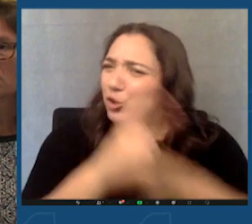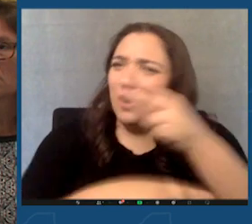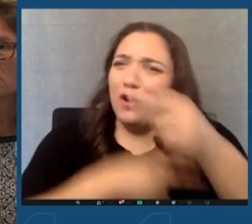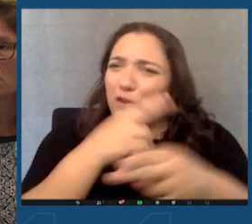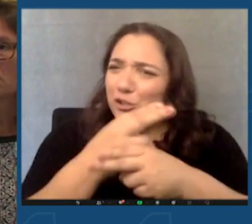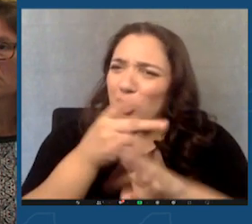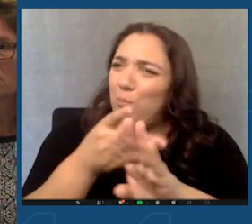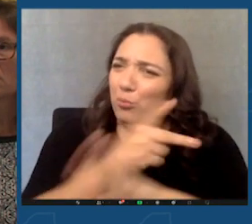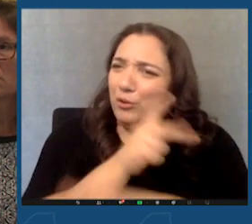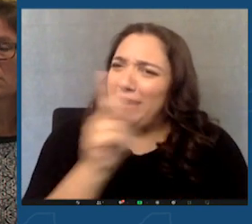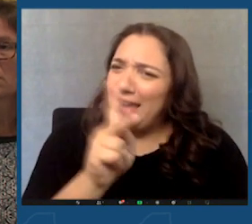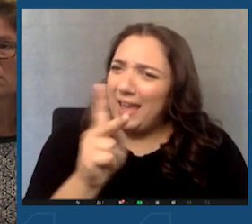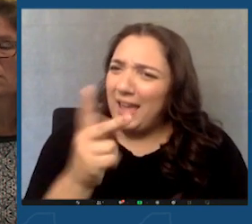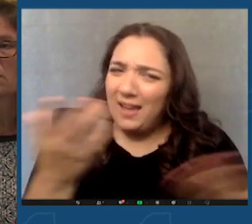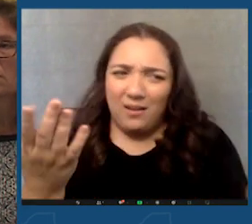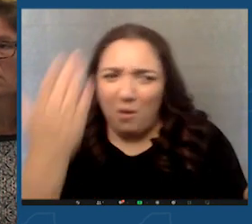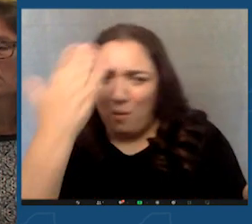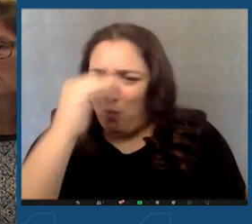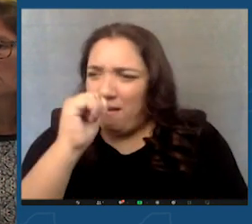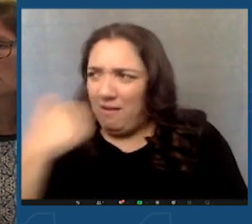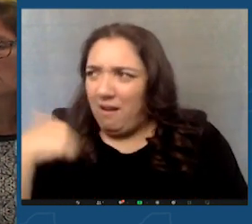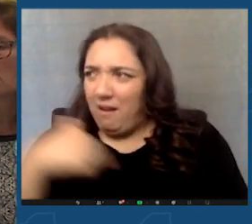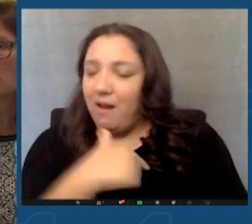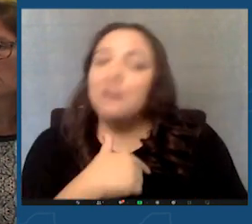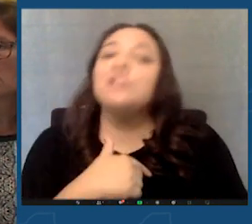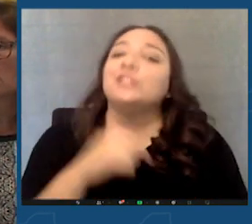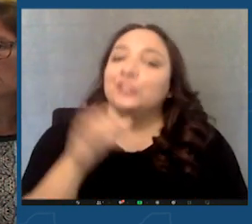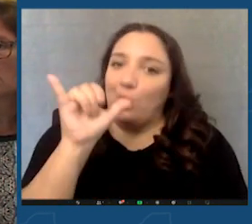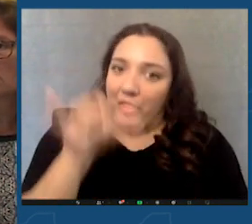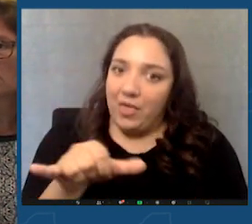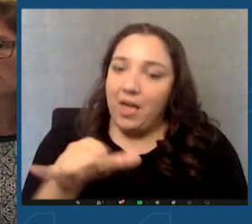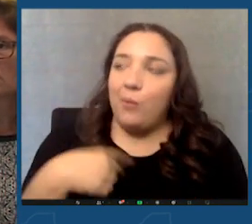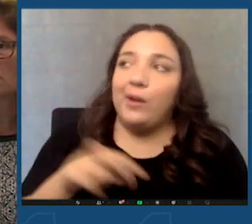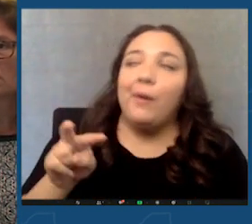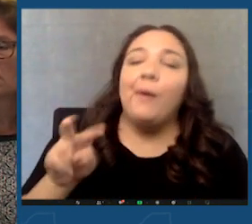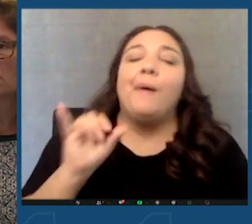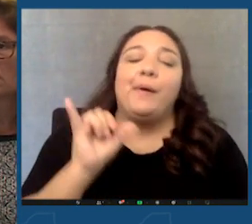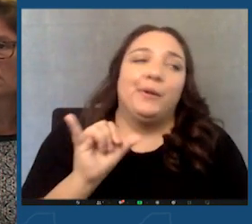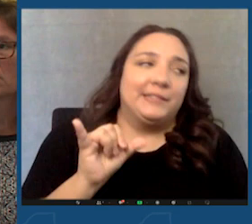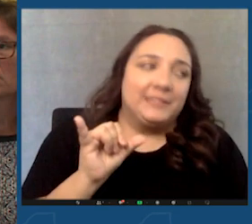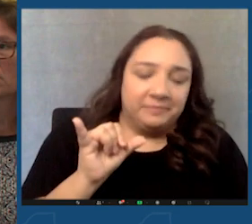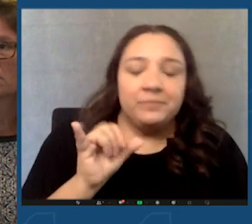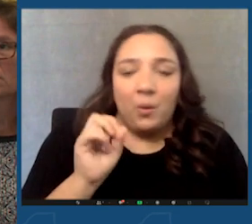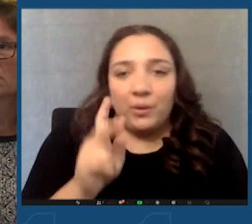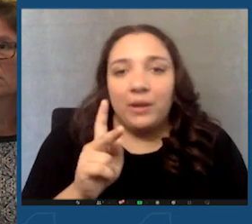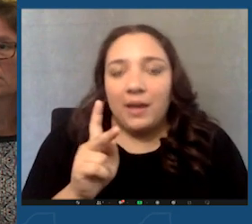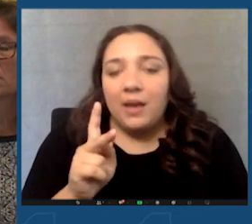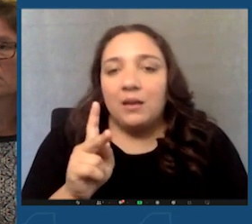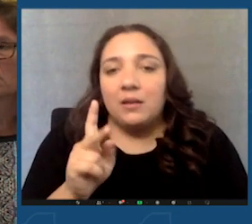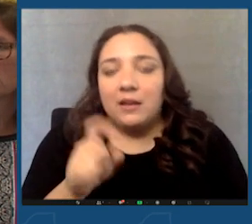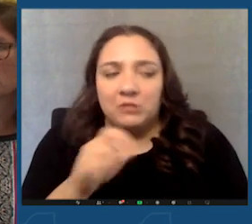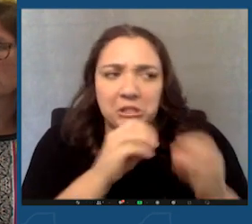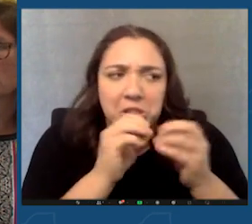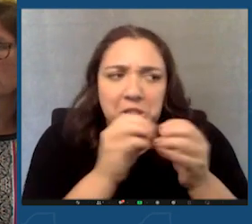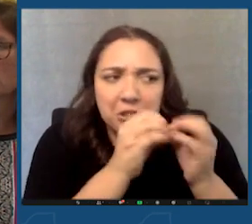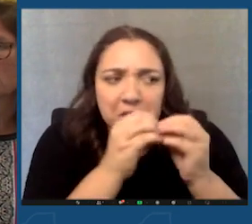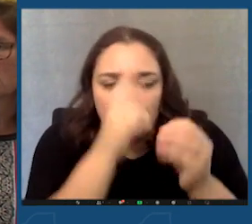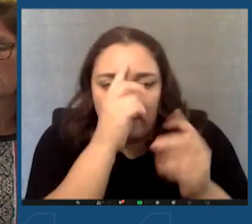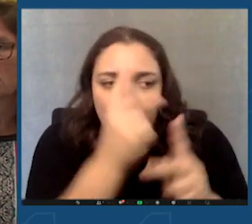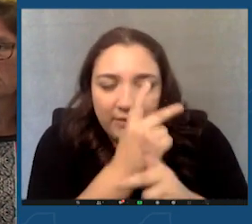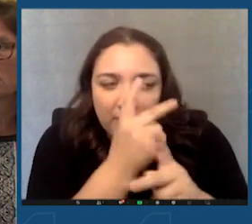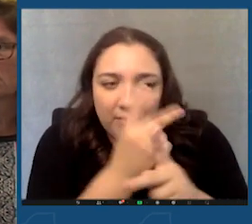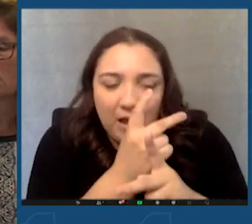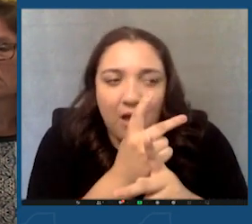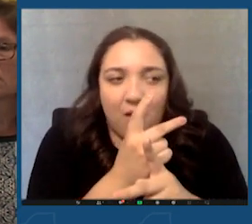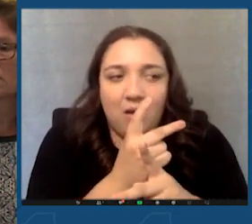of us to work together this year to make sure that that there was as much comparability and